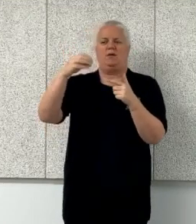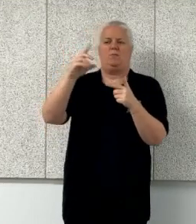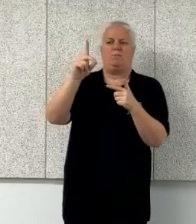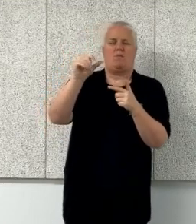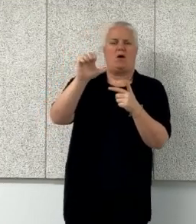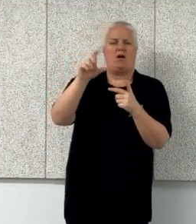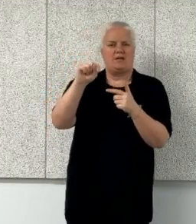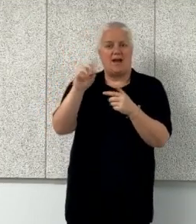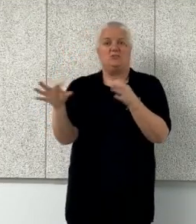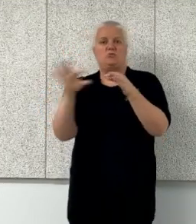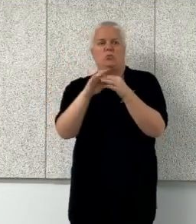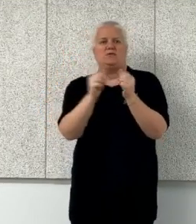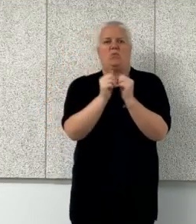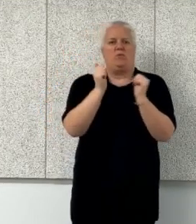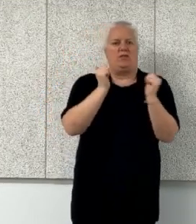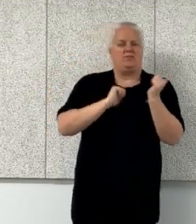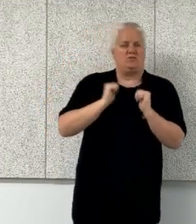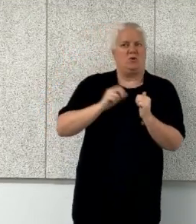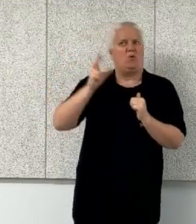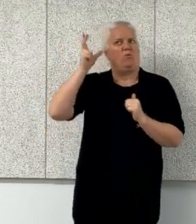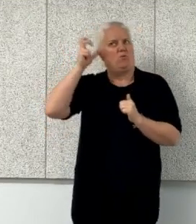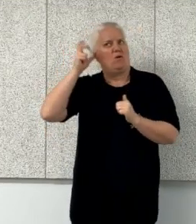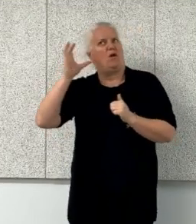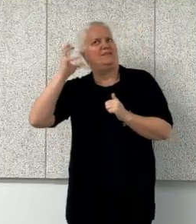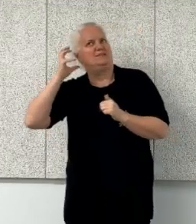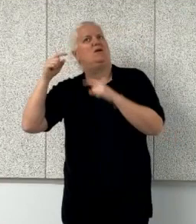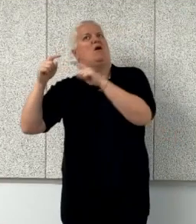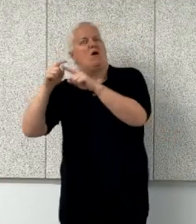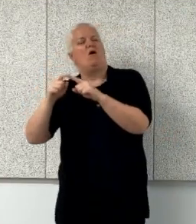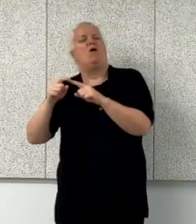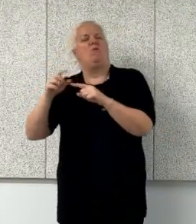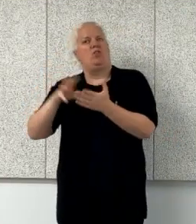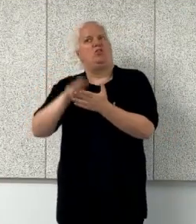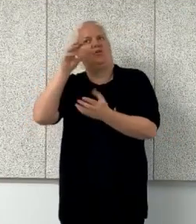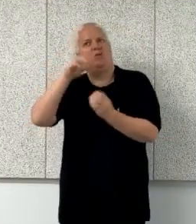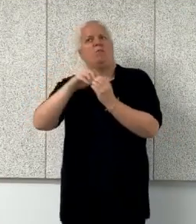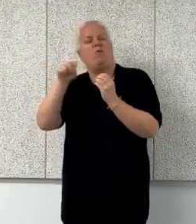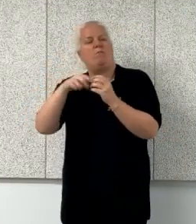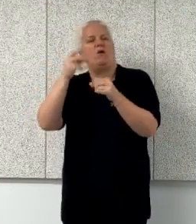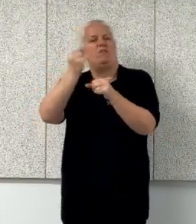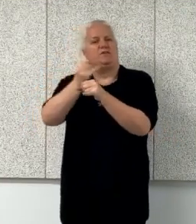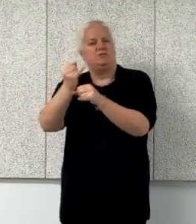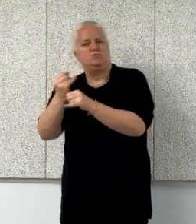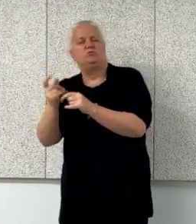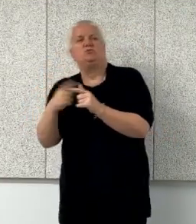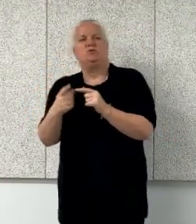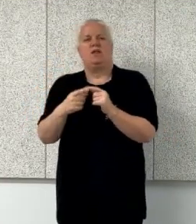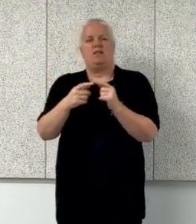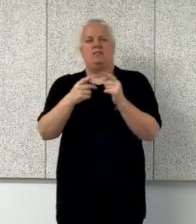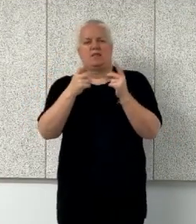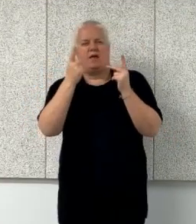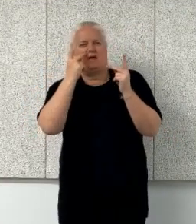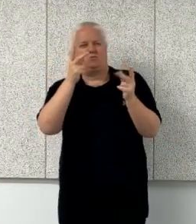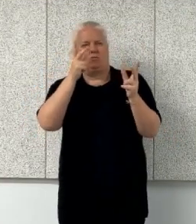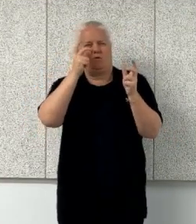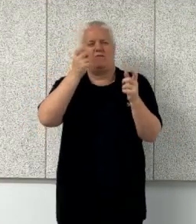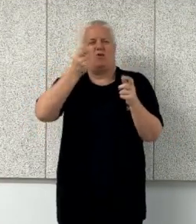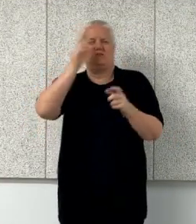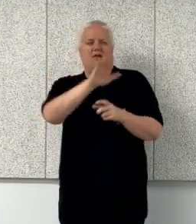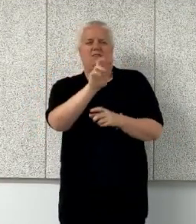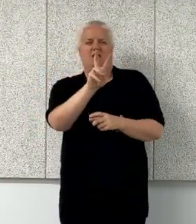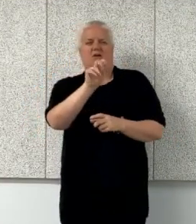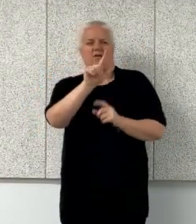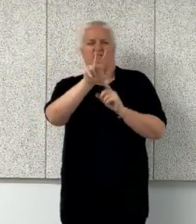shows. That give you an opportunity to learn a little bit more about the institution so that you can get aligned in a sense of its values. That is something